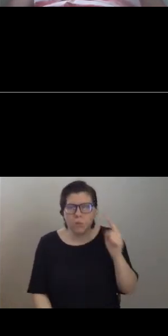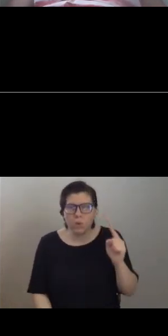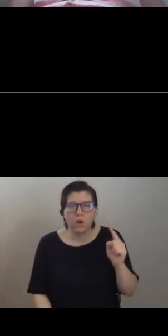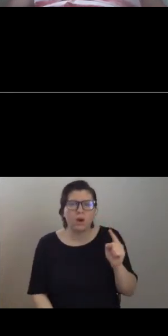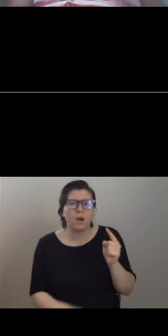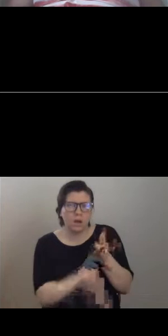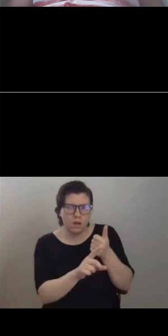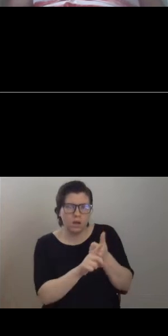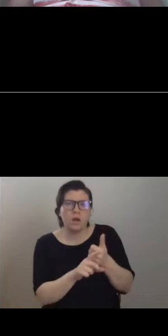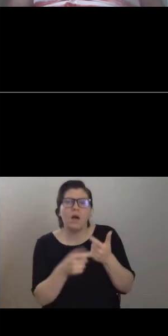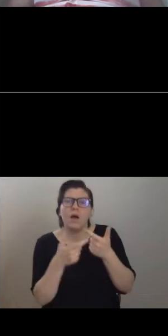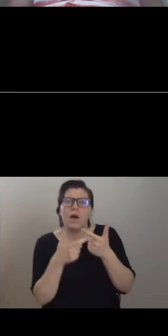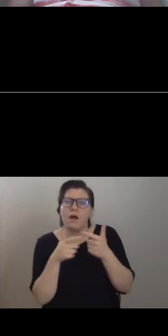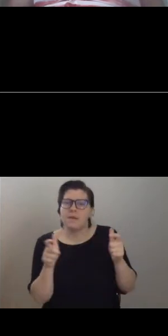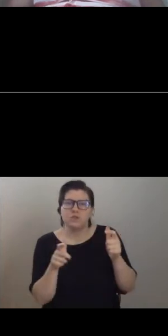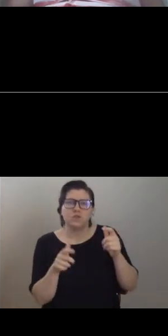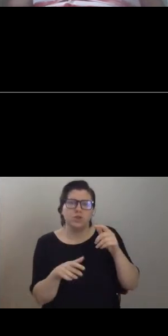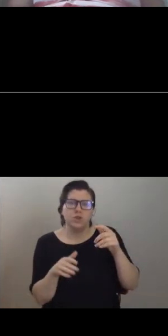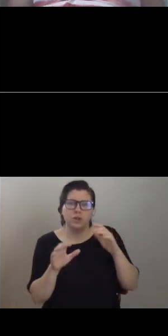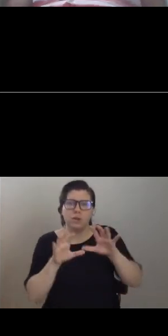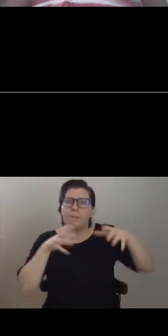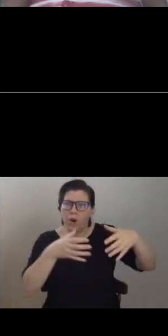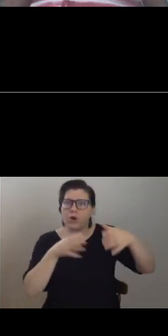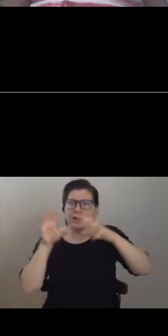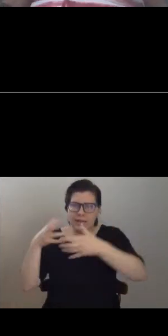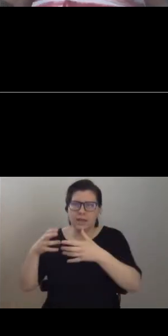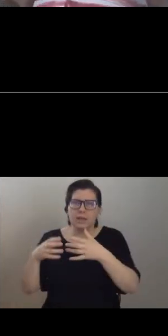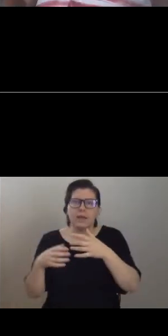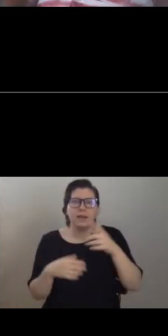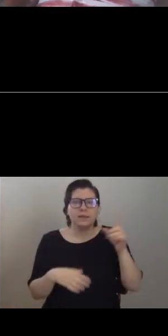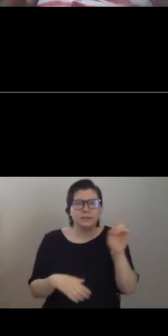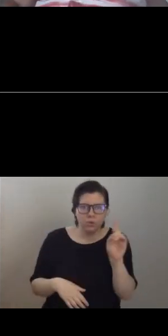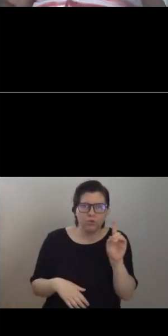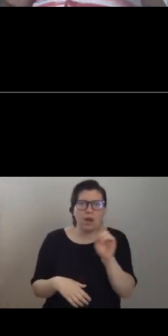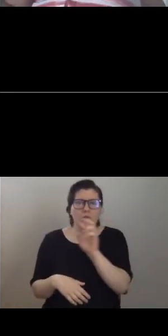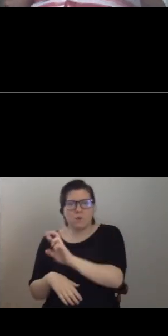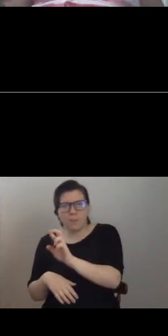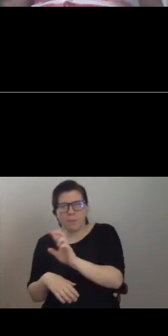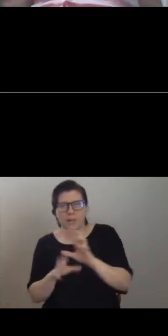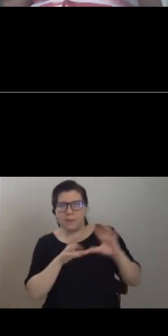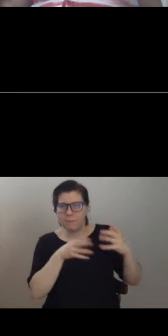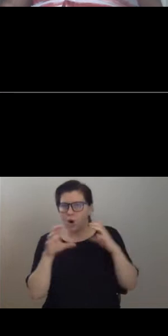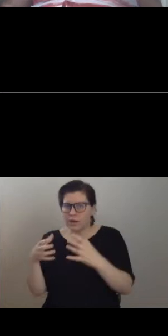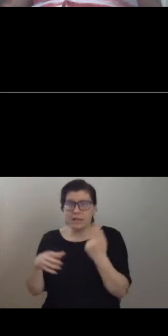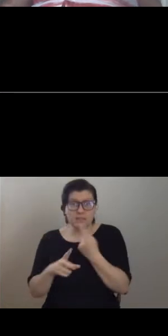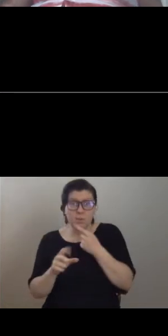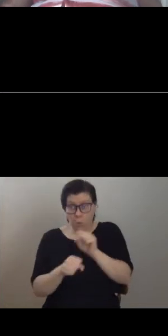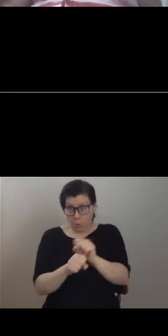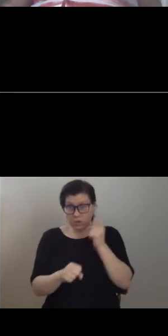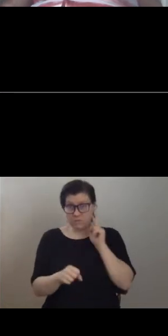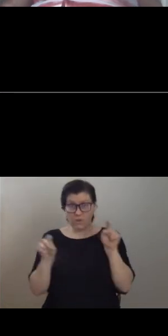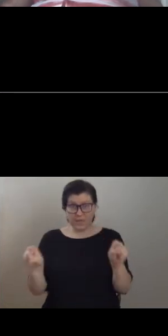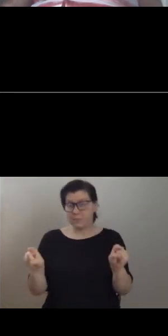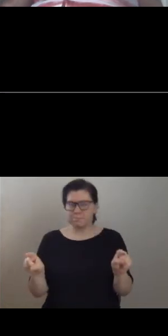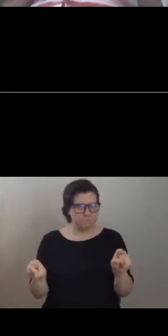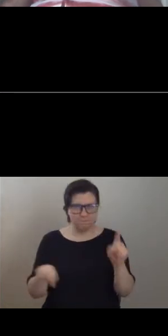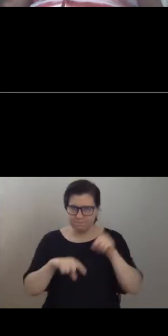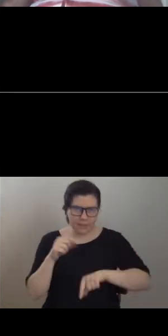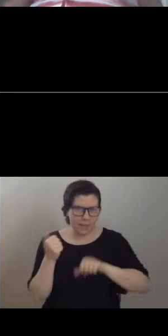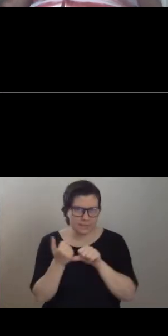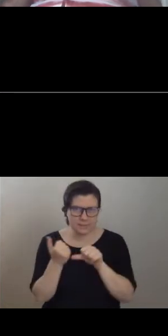campaign, the major parties, which are Democrat and Republican. And so you couldn't